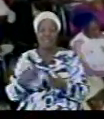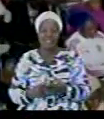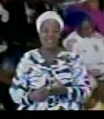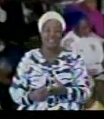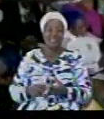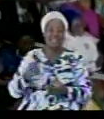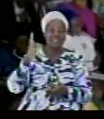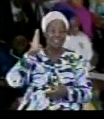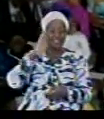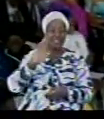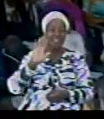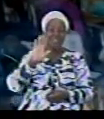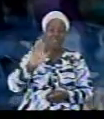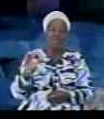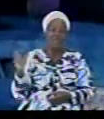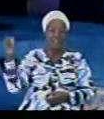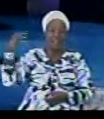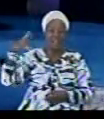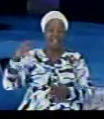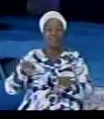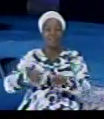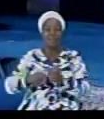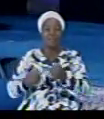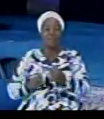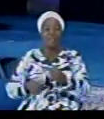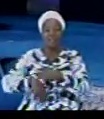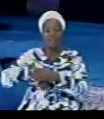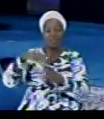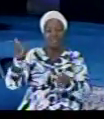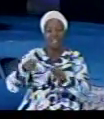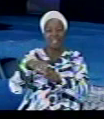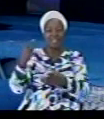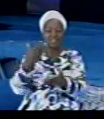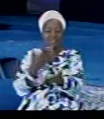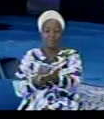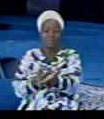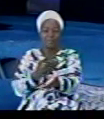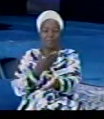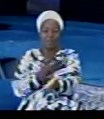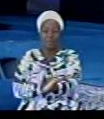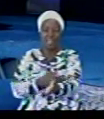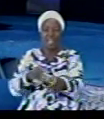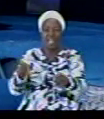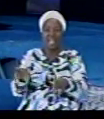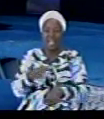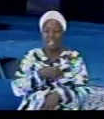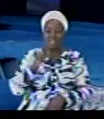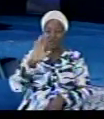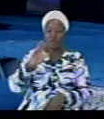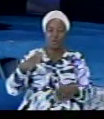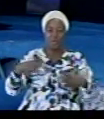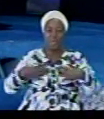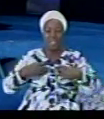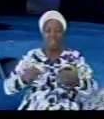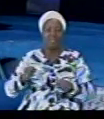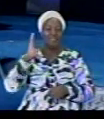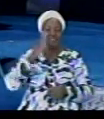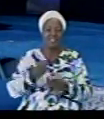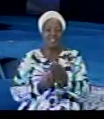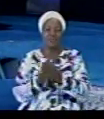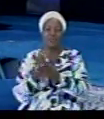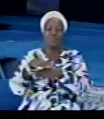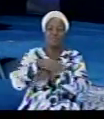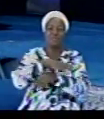thy light break forth as the morning, and thine health shall spring